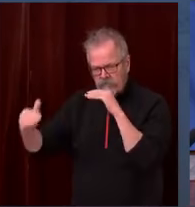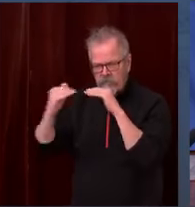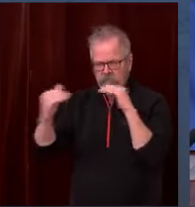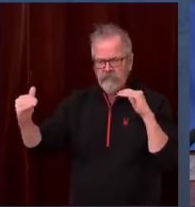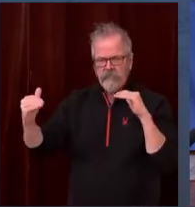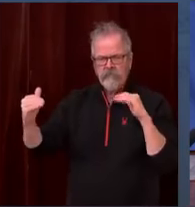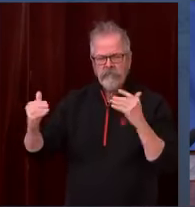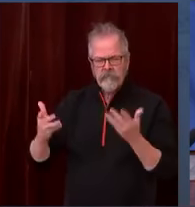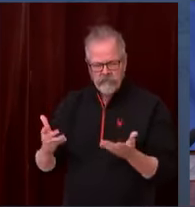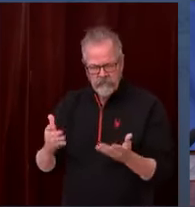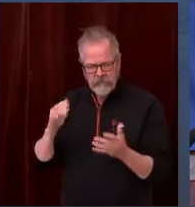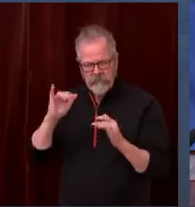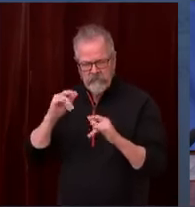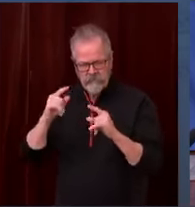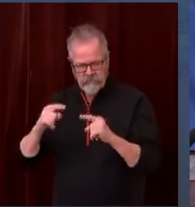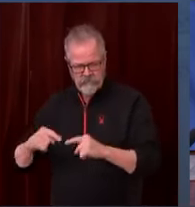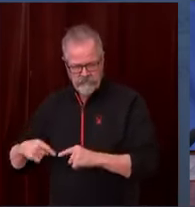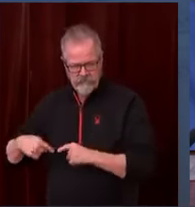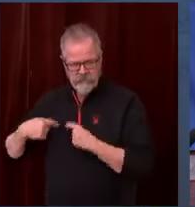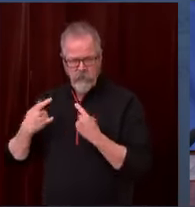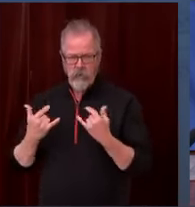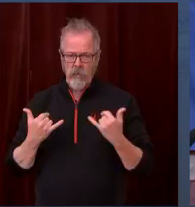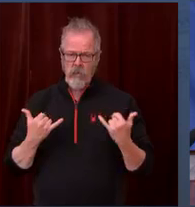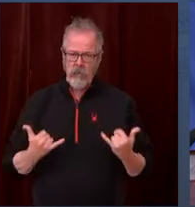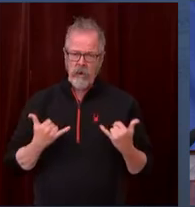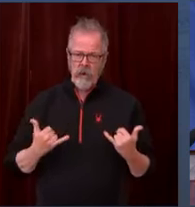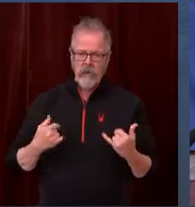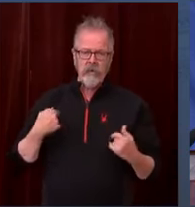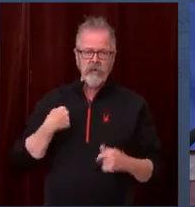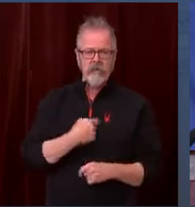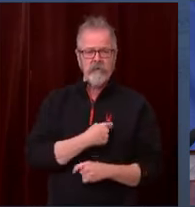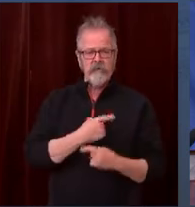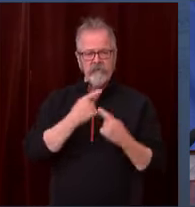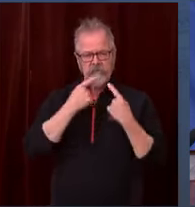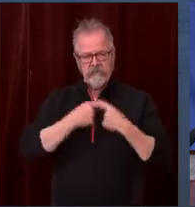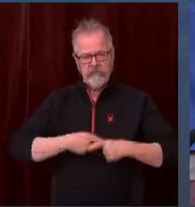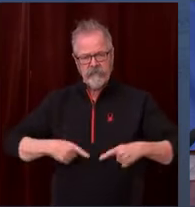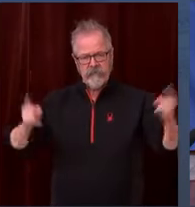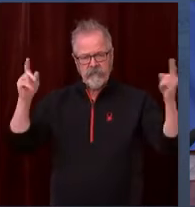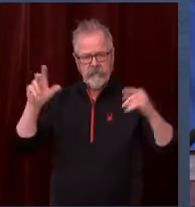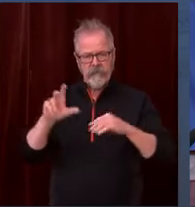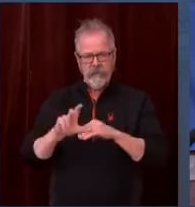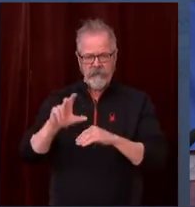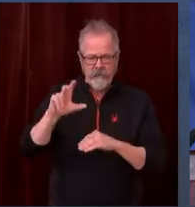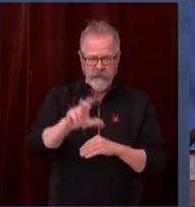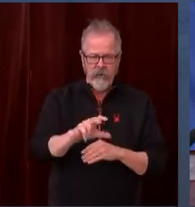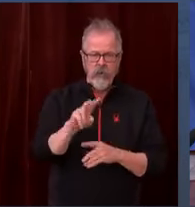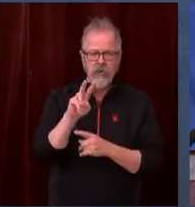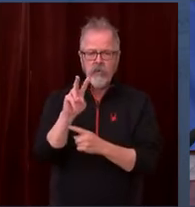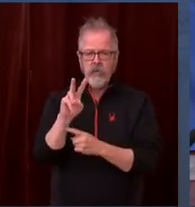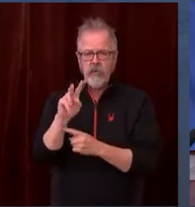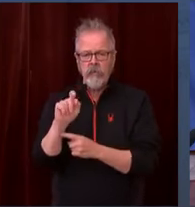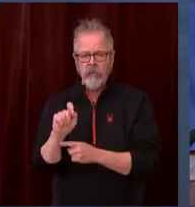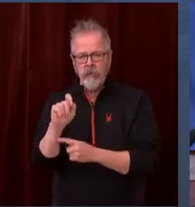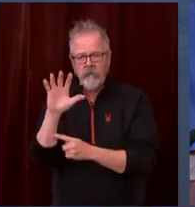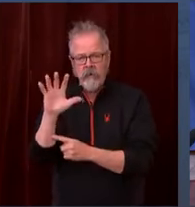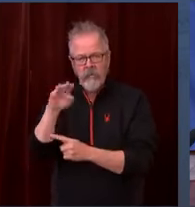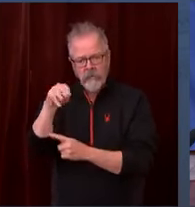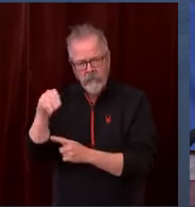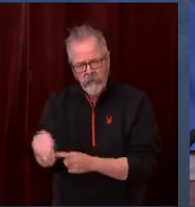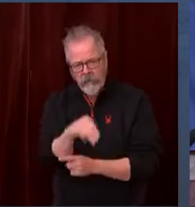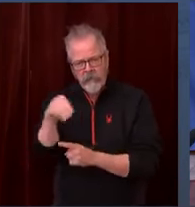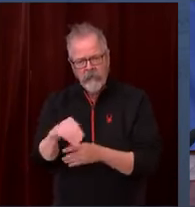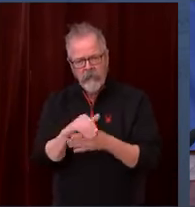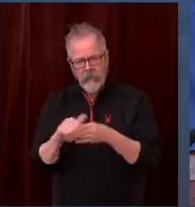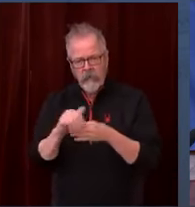which was created by the legislature this past session. This office will be composed of 8 people and will develop and implement a 5-year